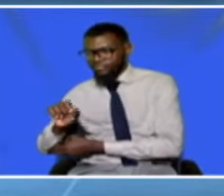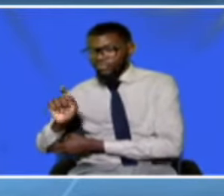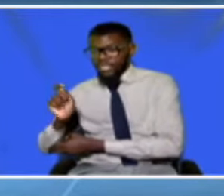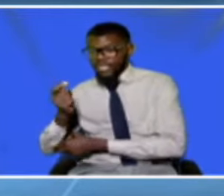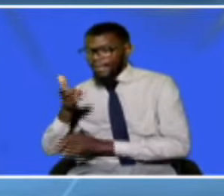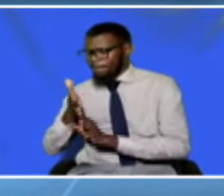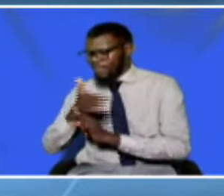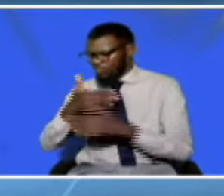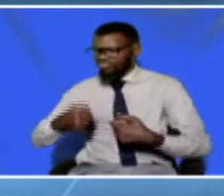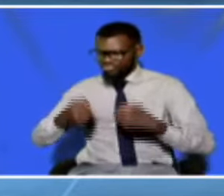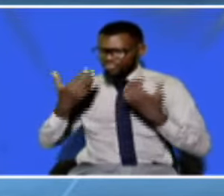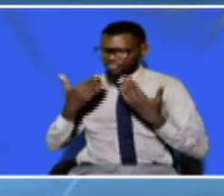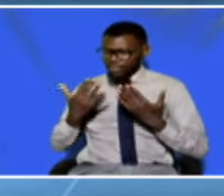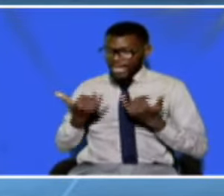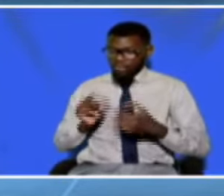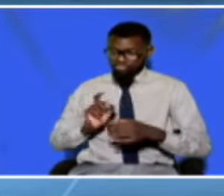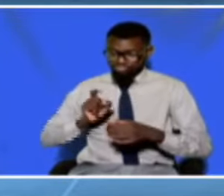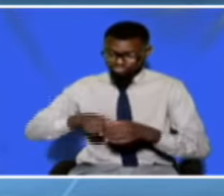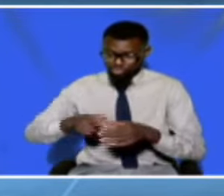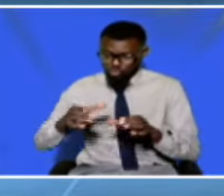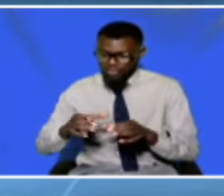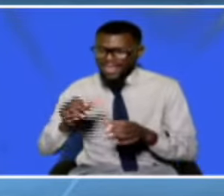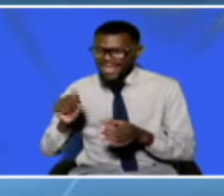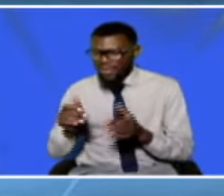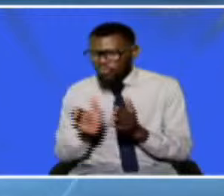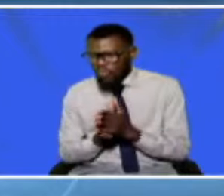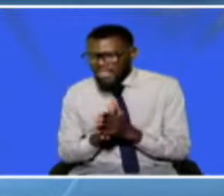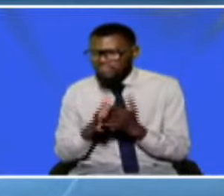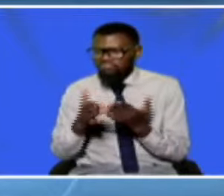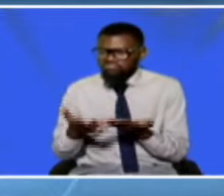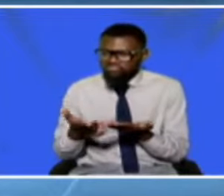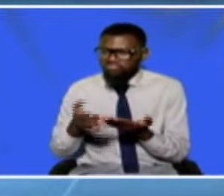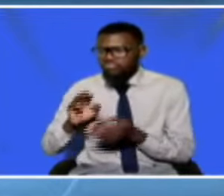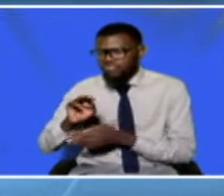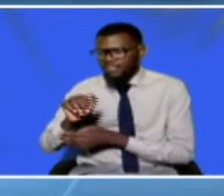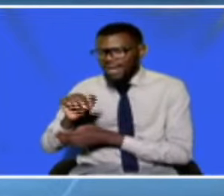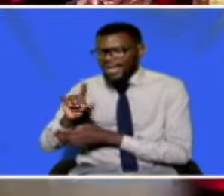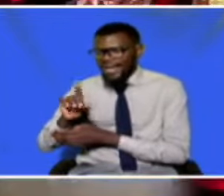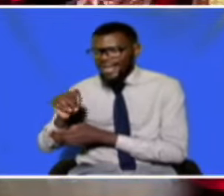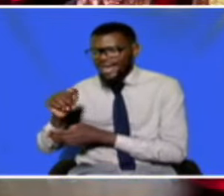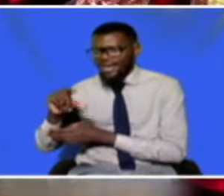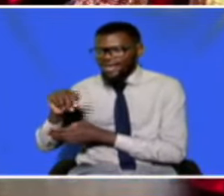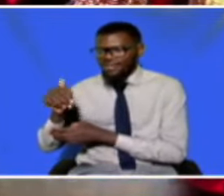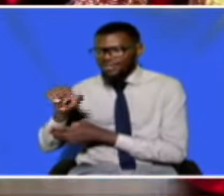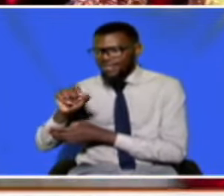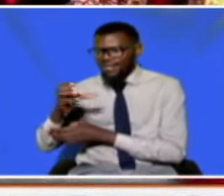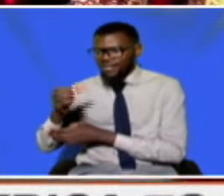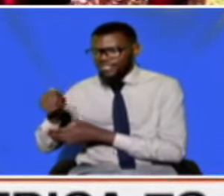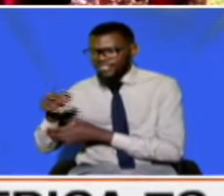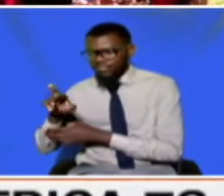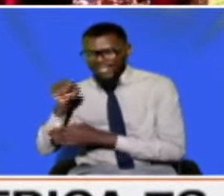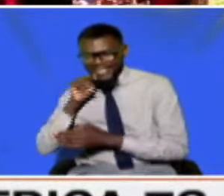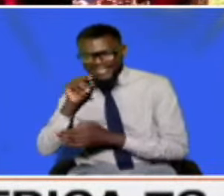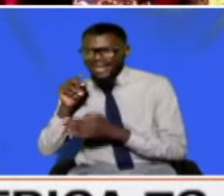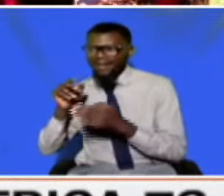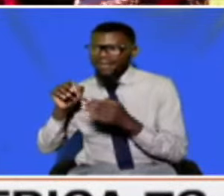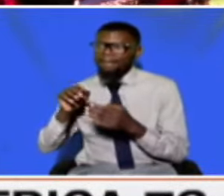A alongside tricky Madagascar, Nigeria, and host Mauritius. Africa Sevens